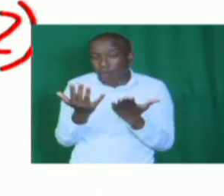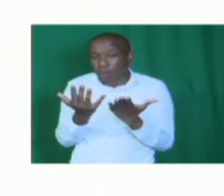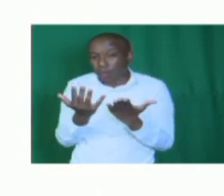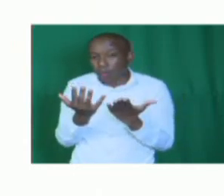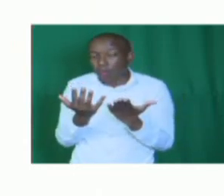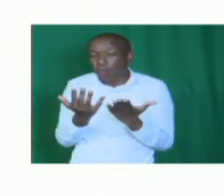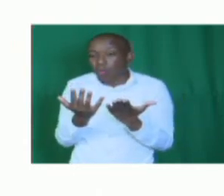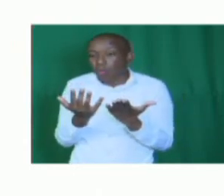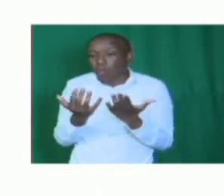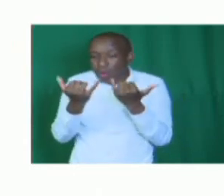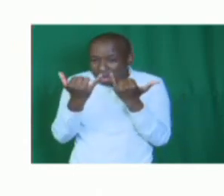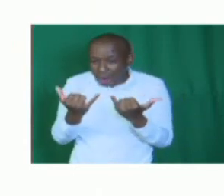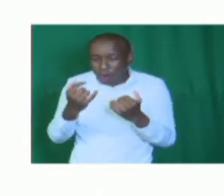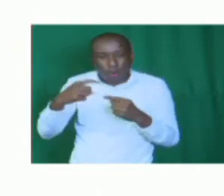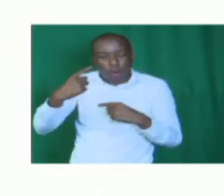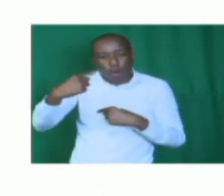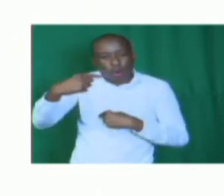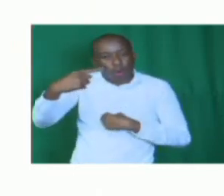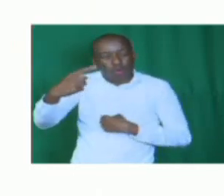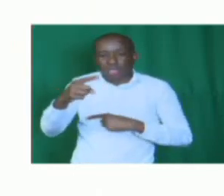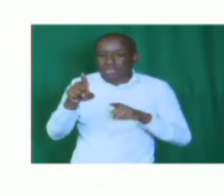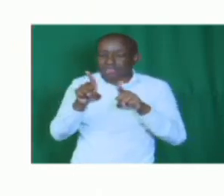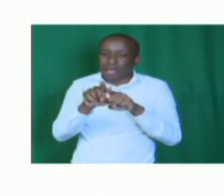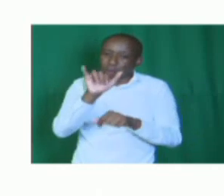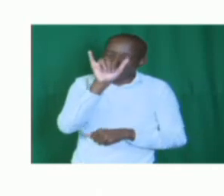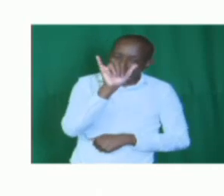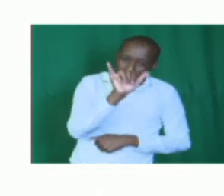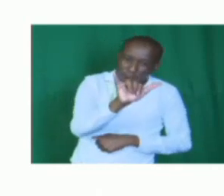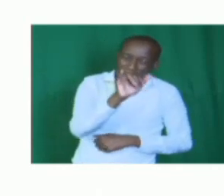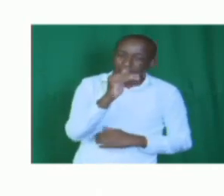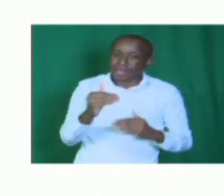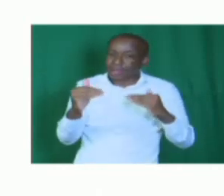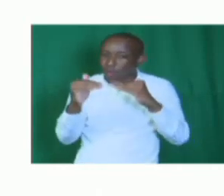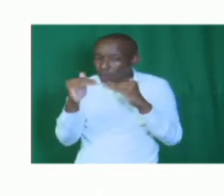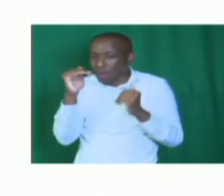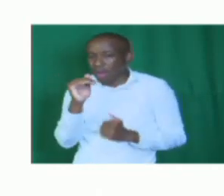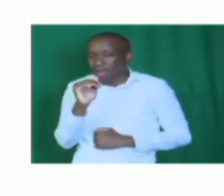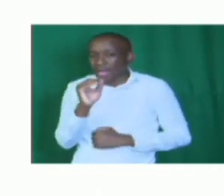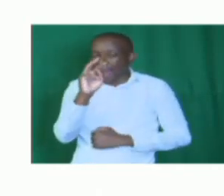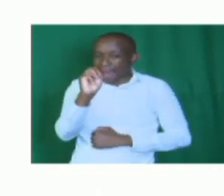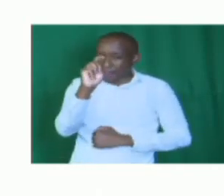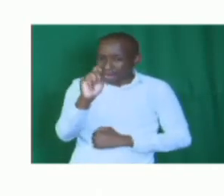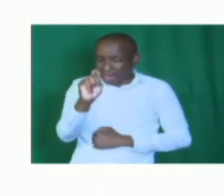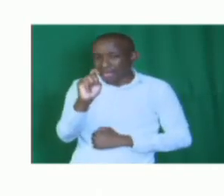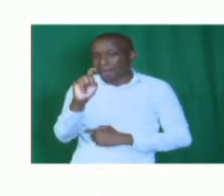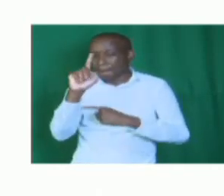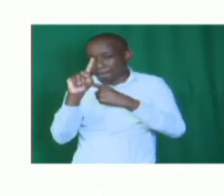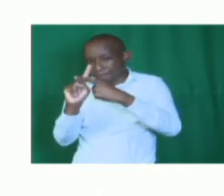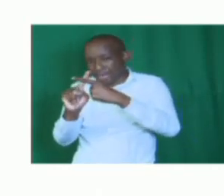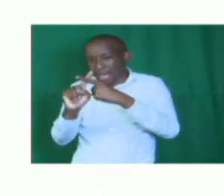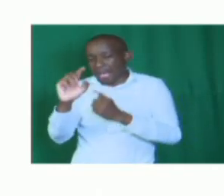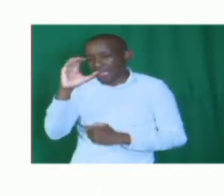is always given by y is equal to mx